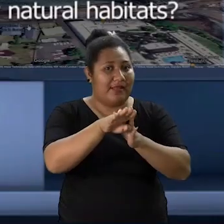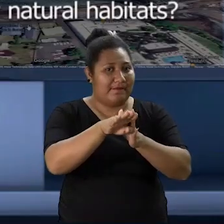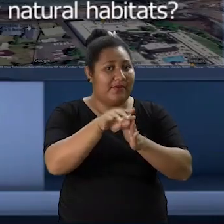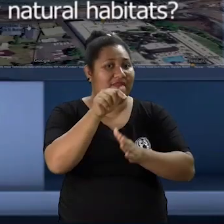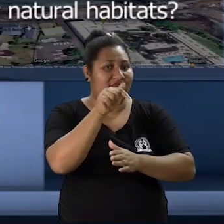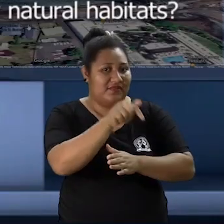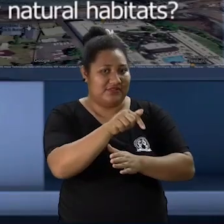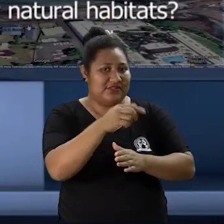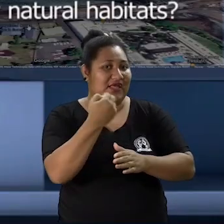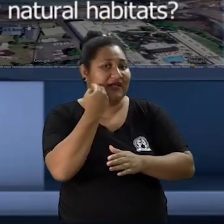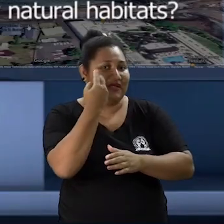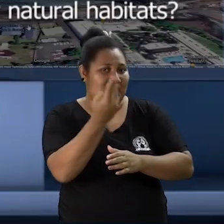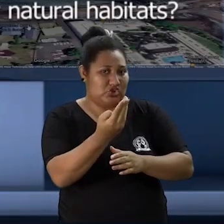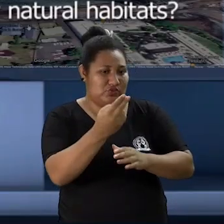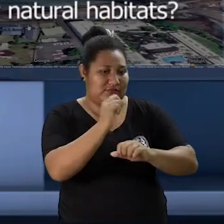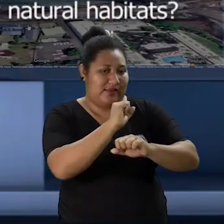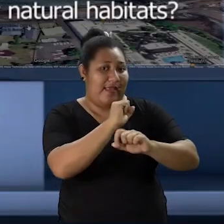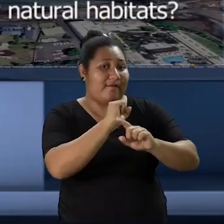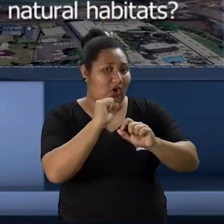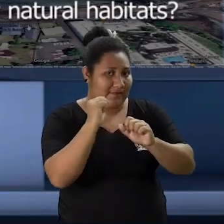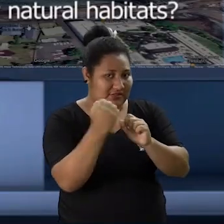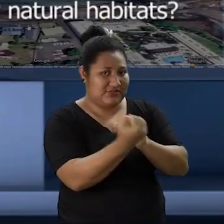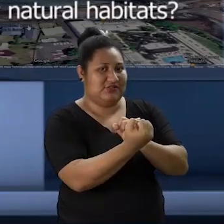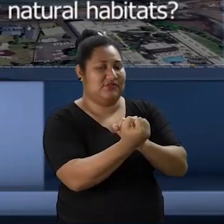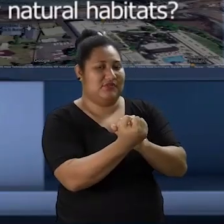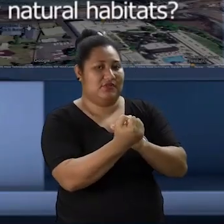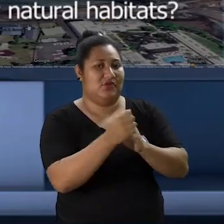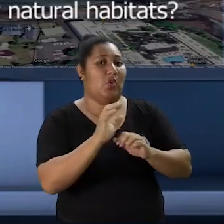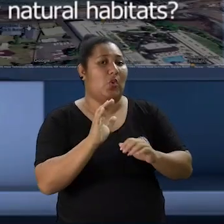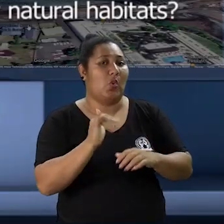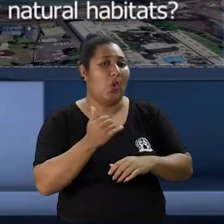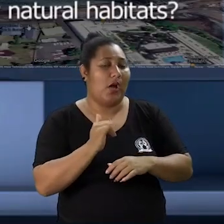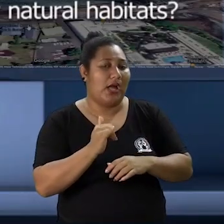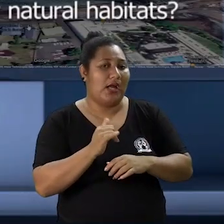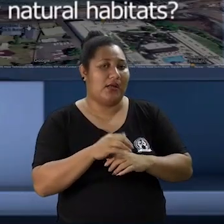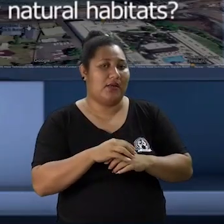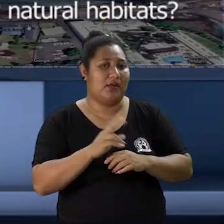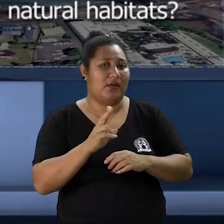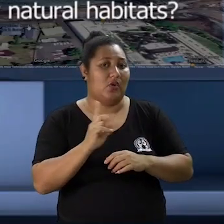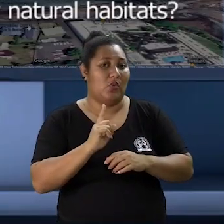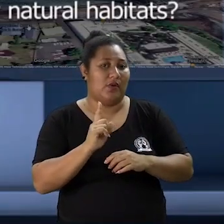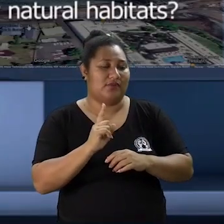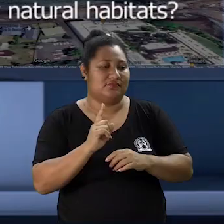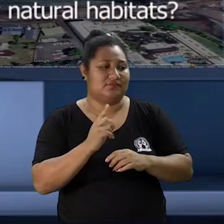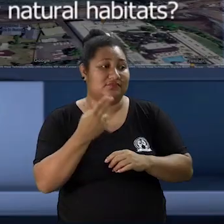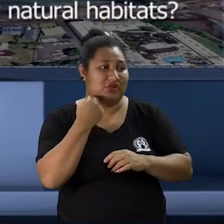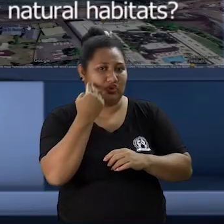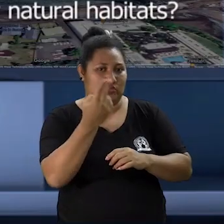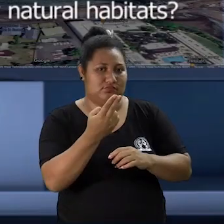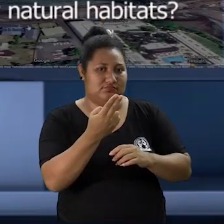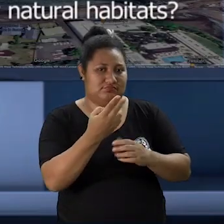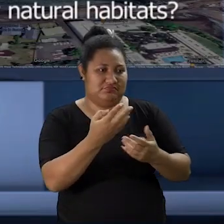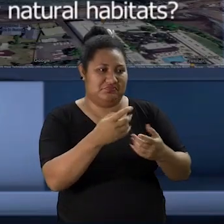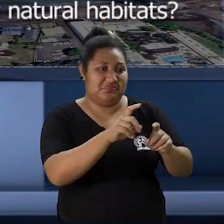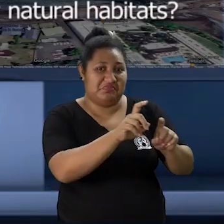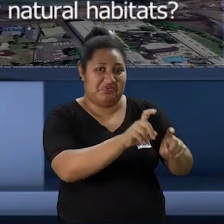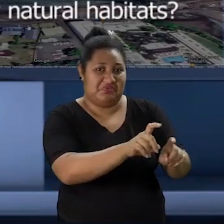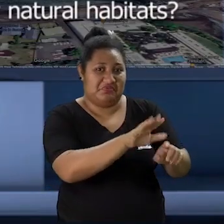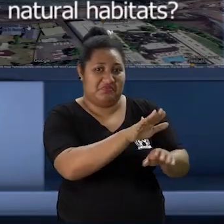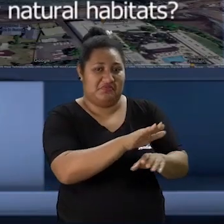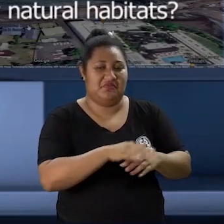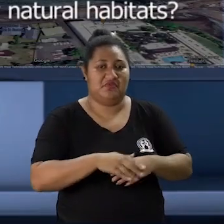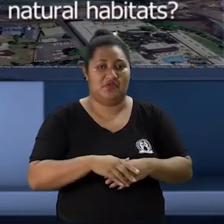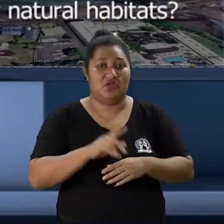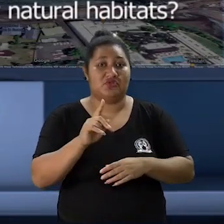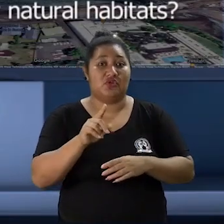these natural environments or natural habitats. So those are